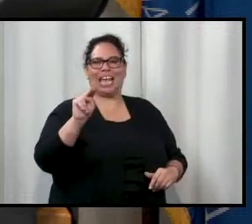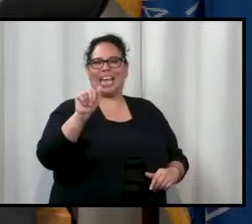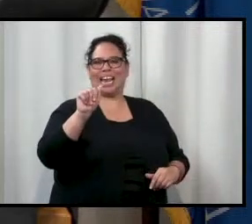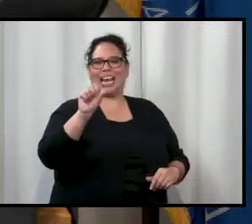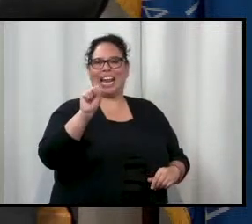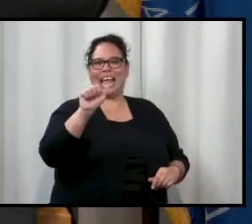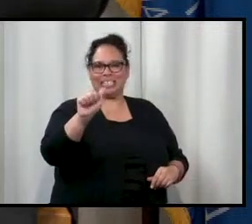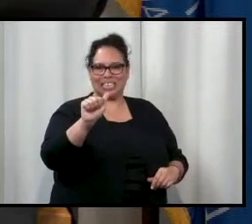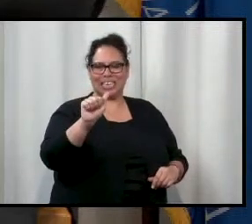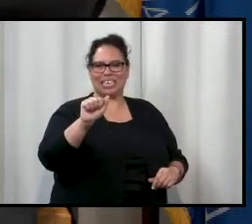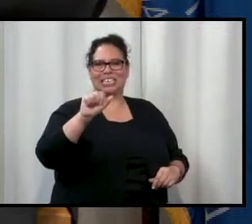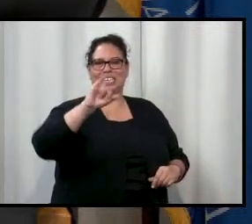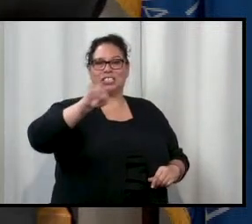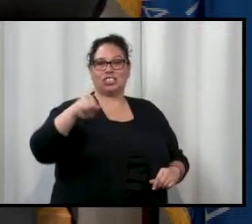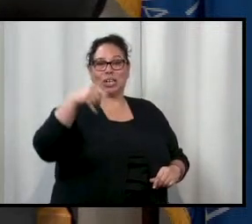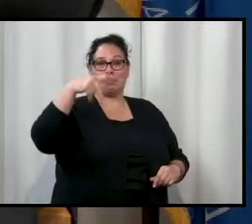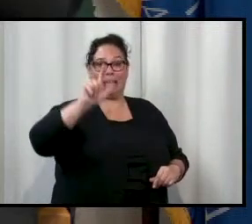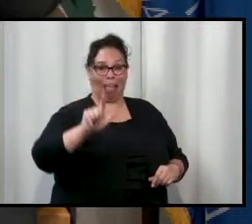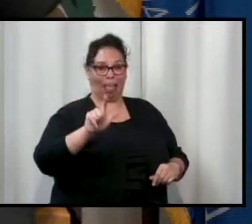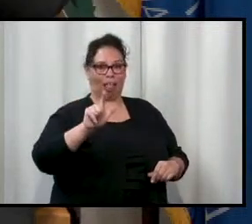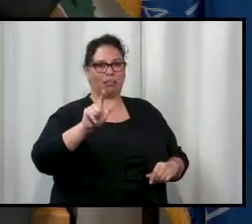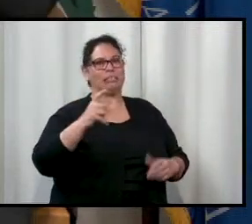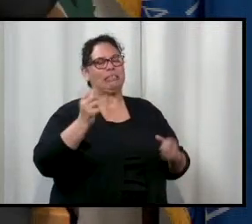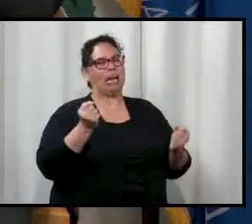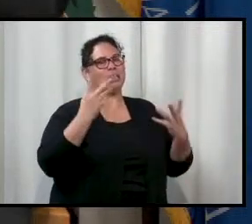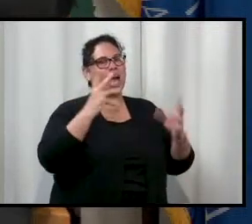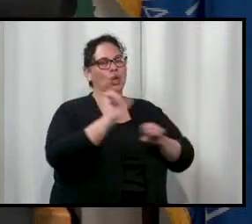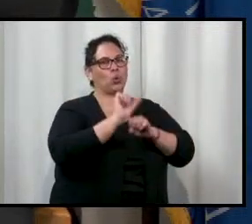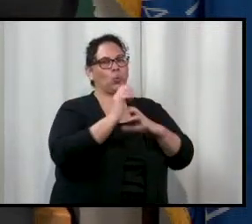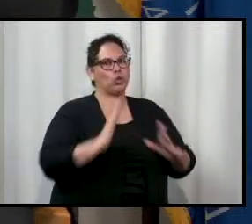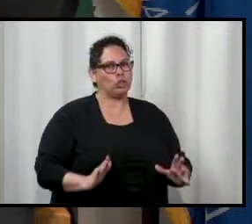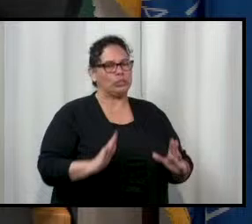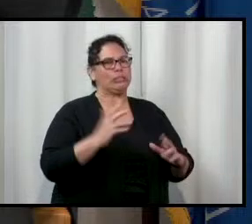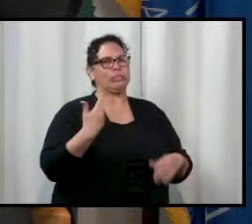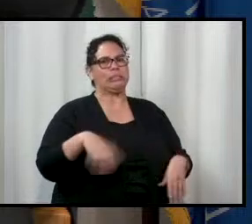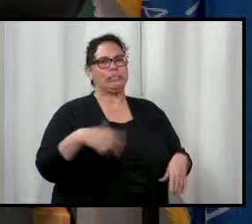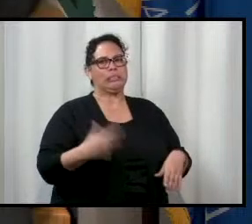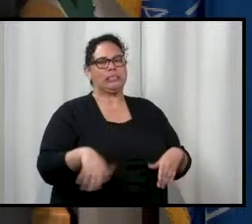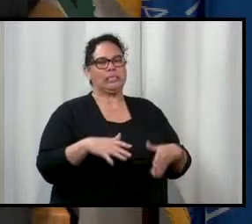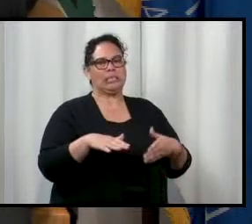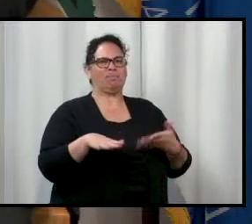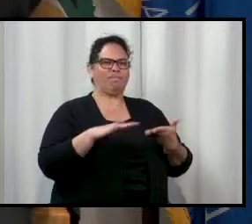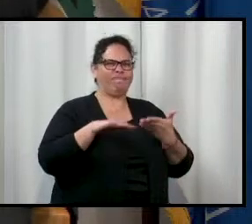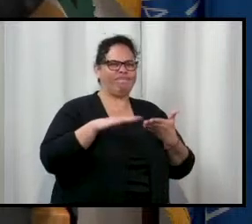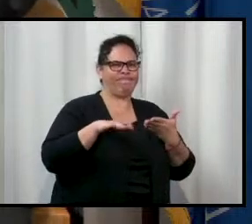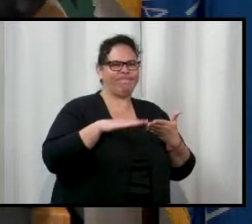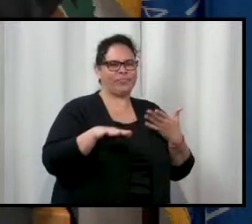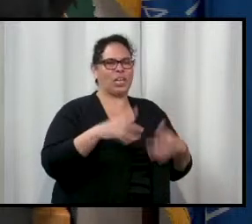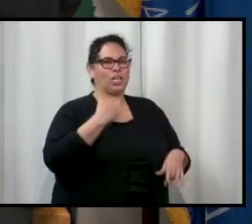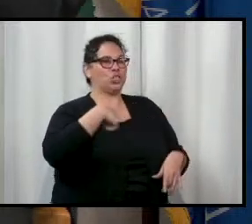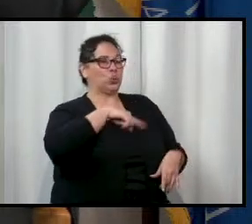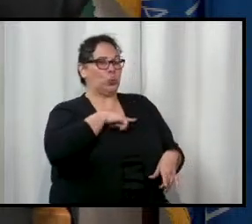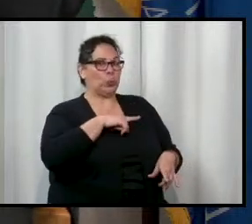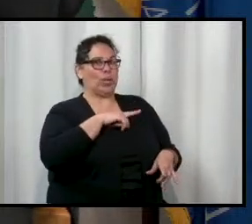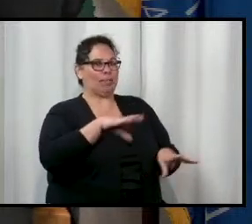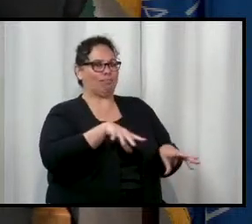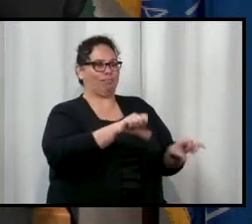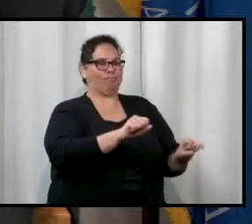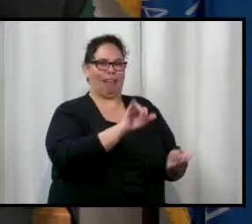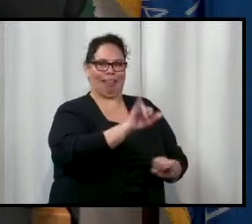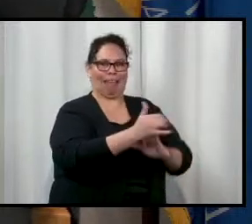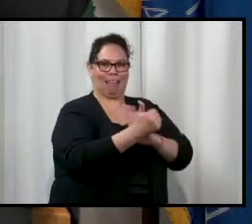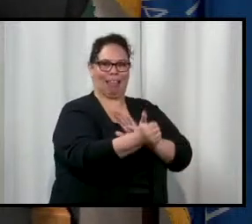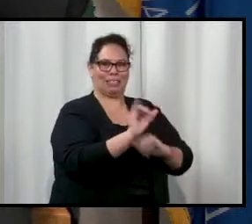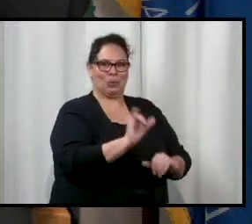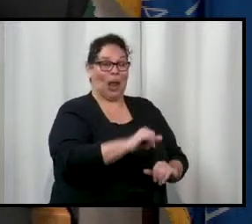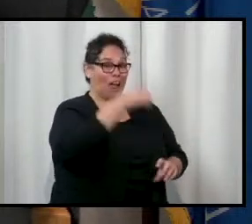their layoffs in Pasadena. A lot of those workers were in Long Beach or in the greater Long Beach area, and we did the same thing. So I remember seeing